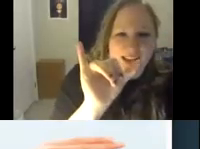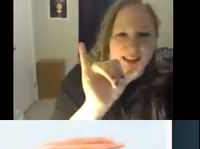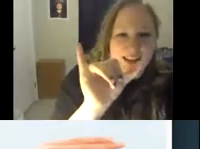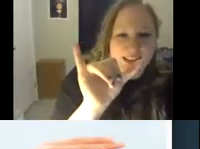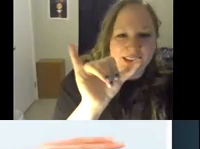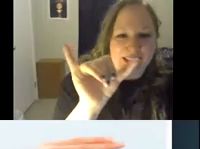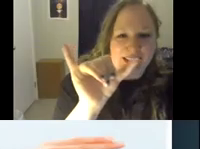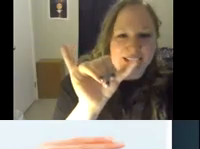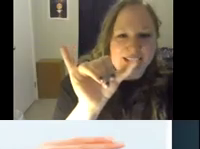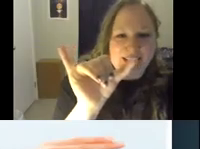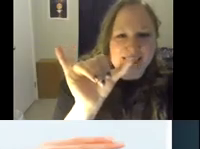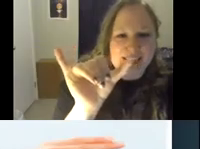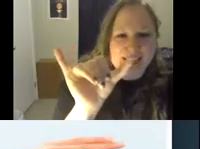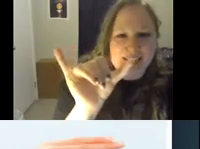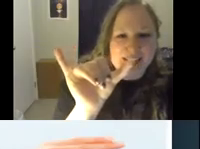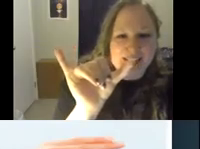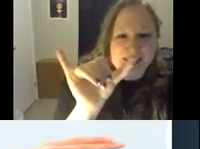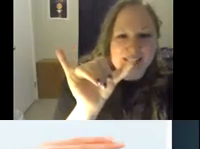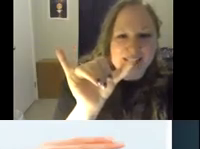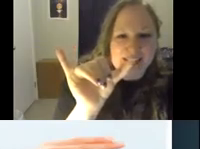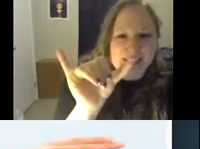Y,